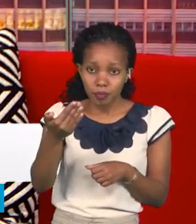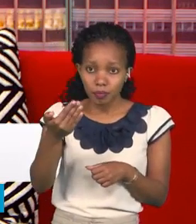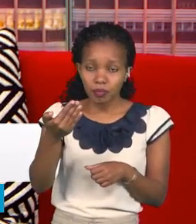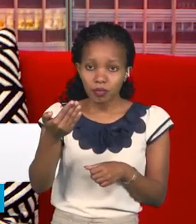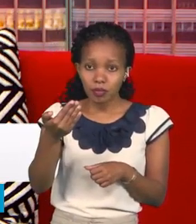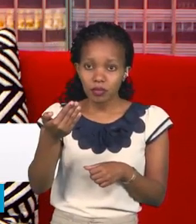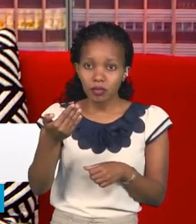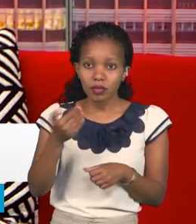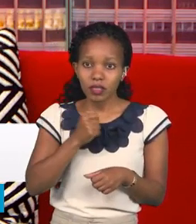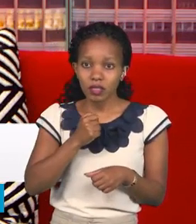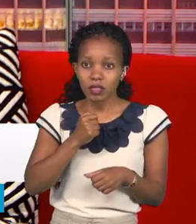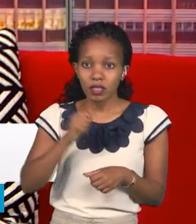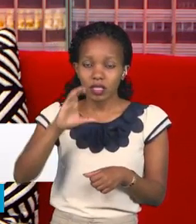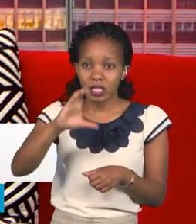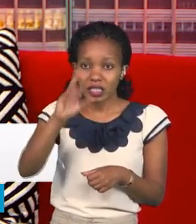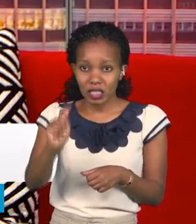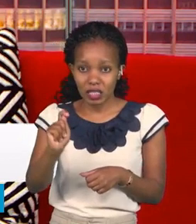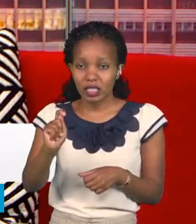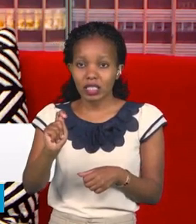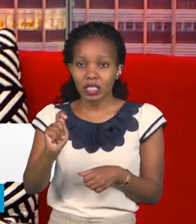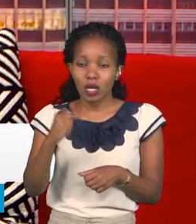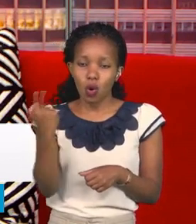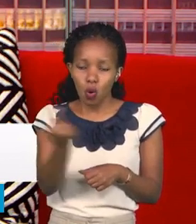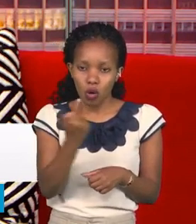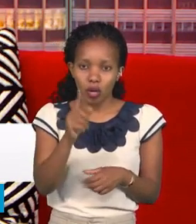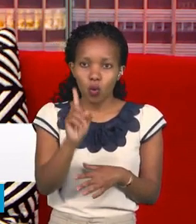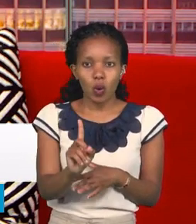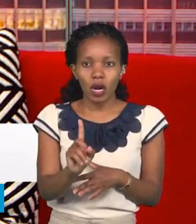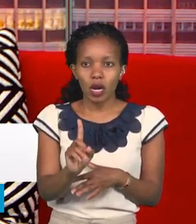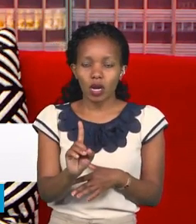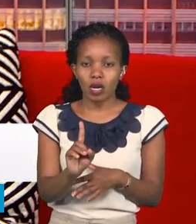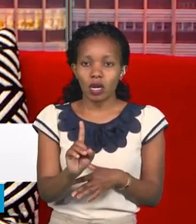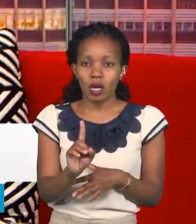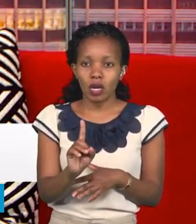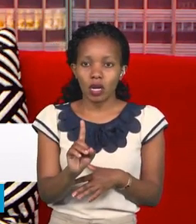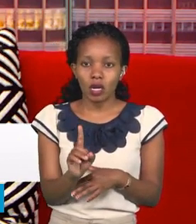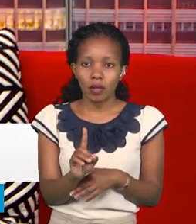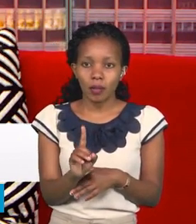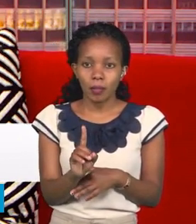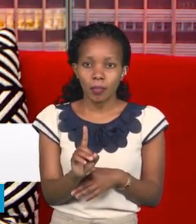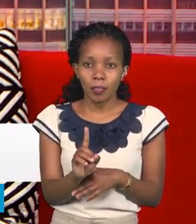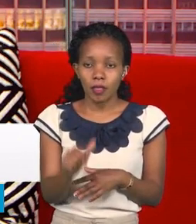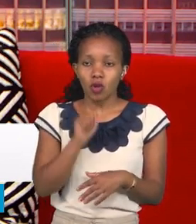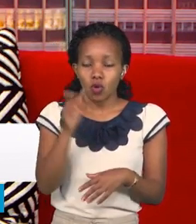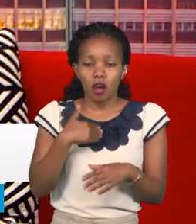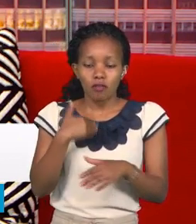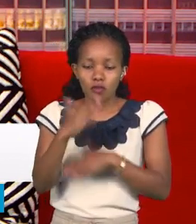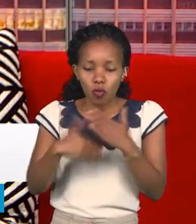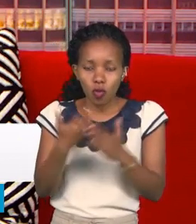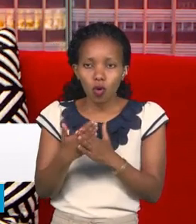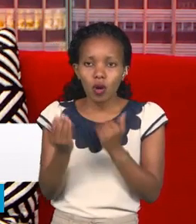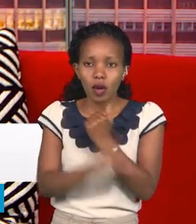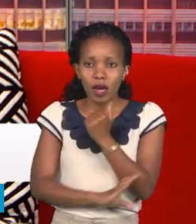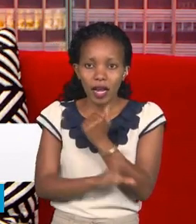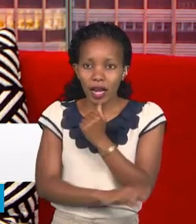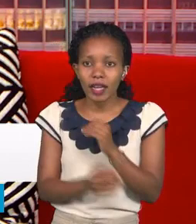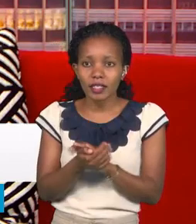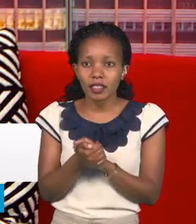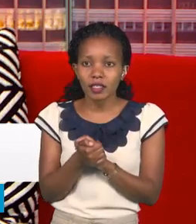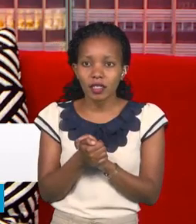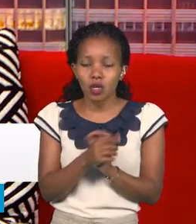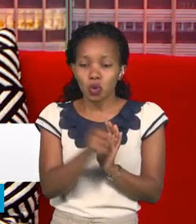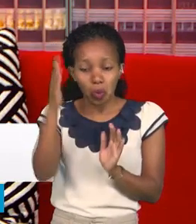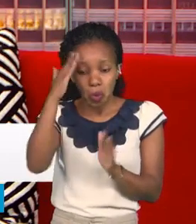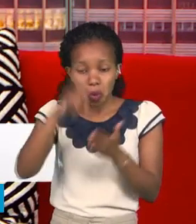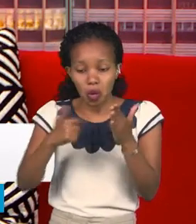country was a one-slice city. Wow. Right? Wow. A one-slice city. No MRI for the whole of the country. It's about no 7, 8 years back I'm talking